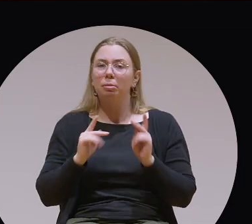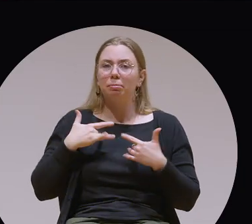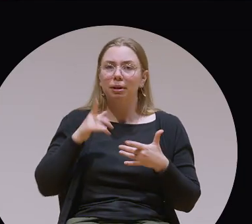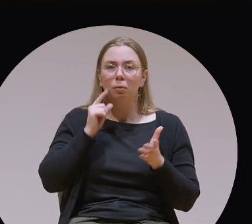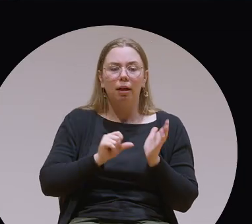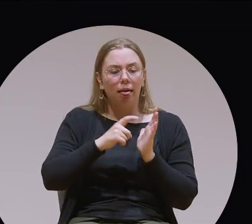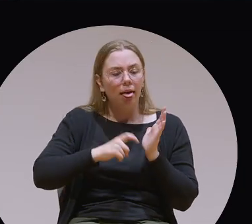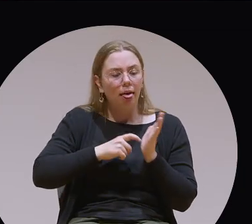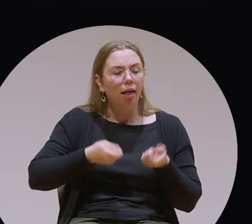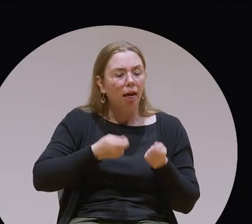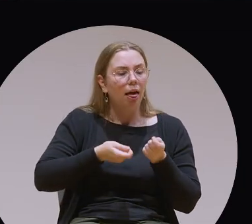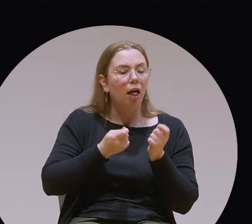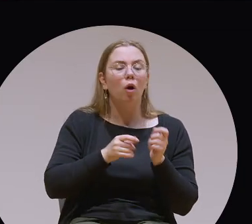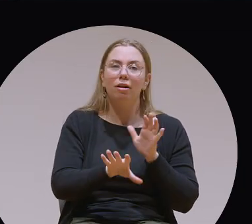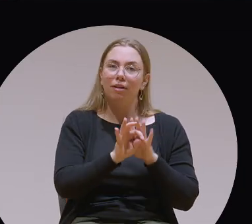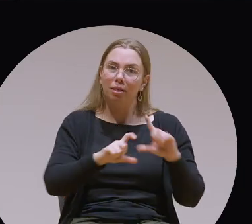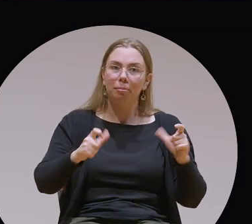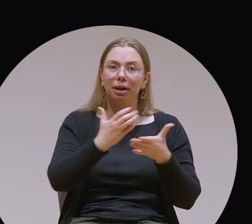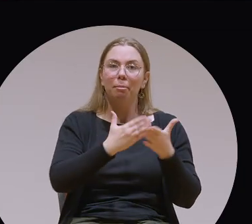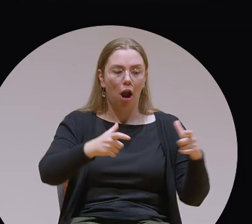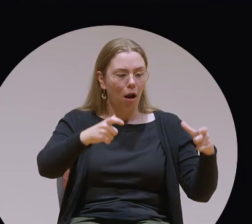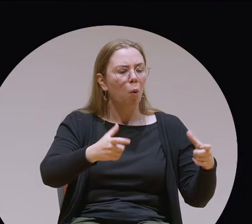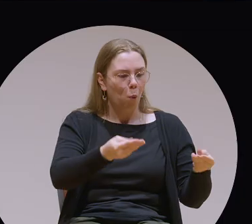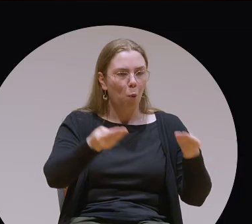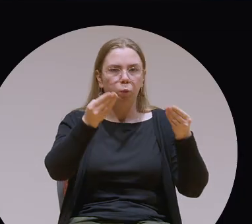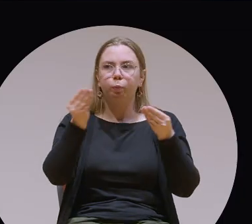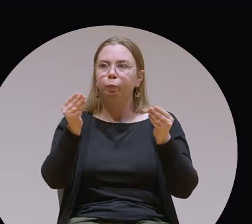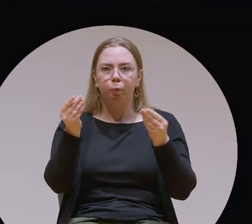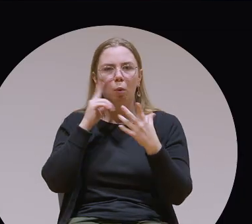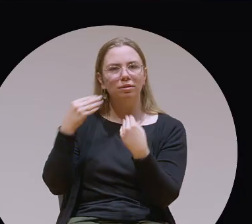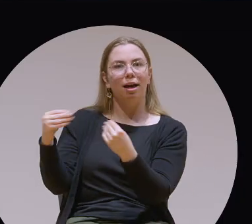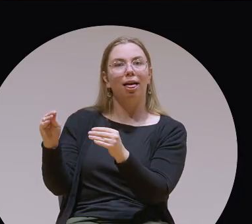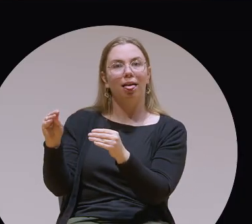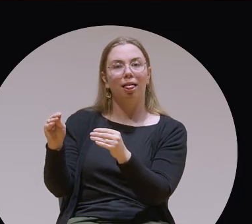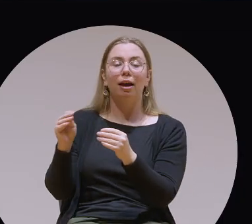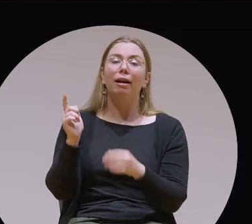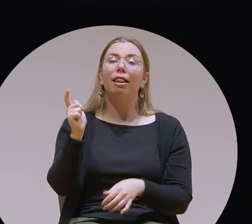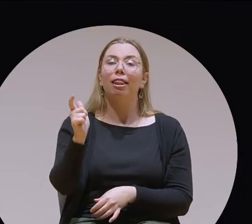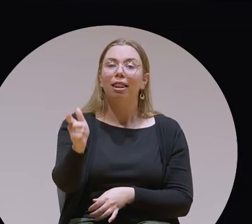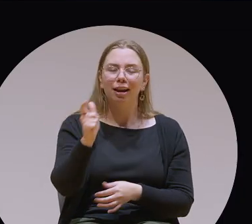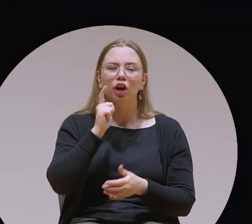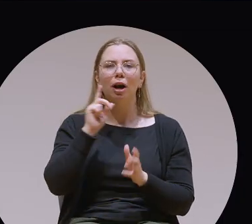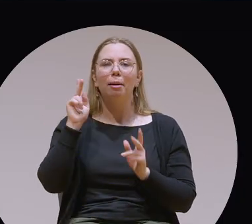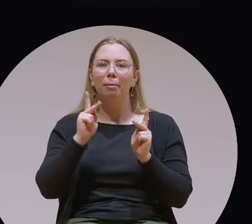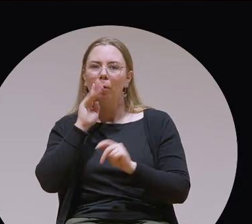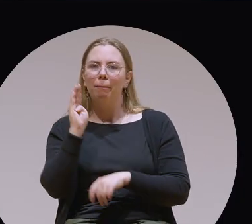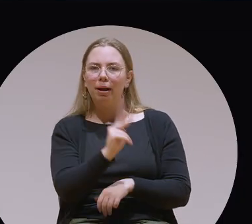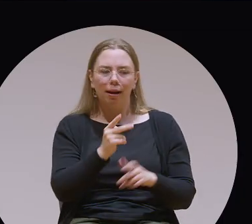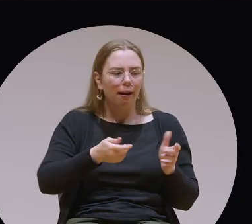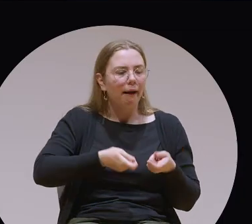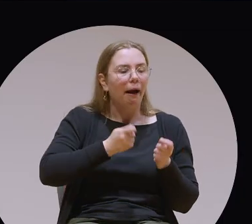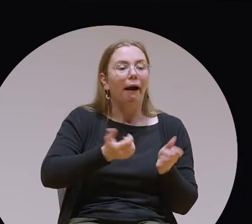big pieces of a vase and sell them on the market. And then in the 1980s and 90s, people would go back to the site and they'd sieve the spoil